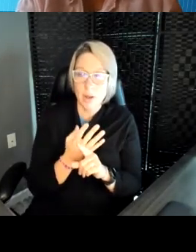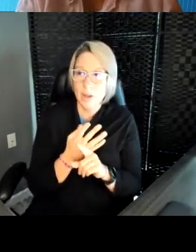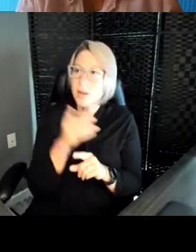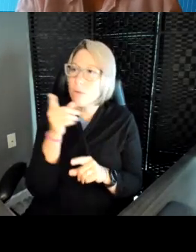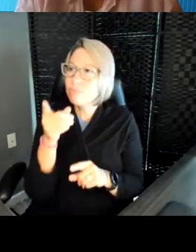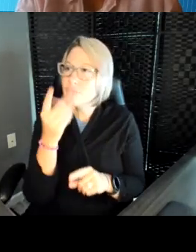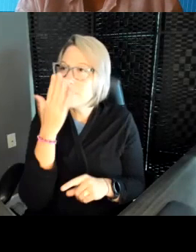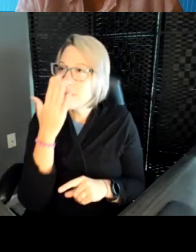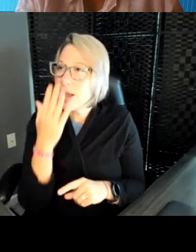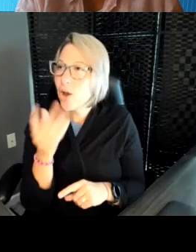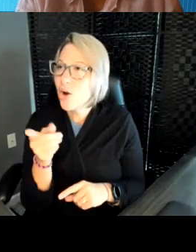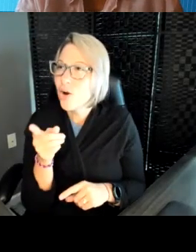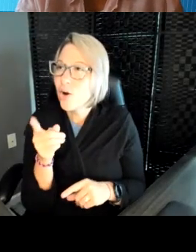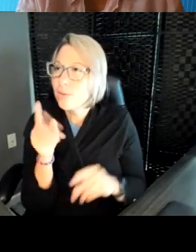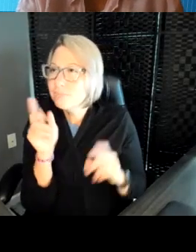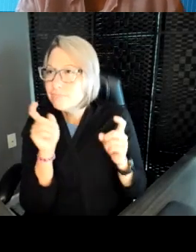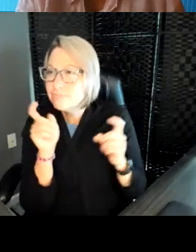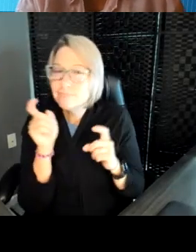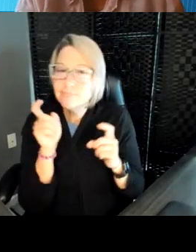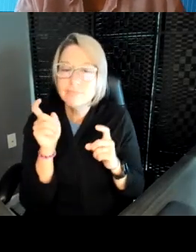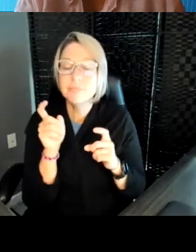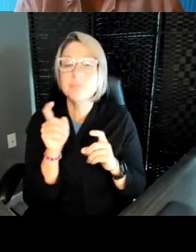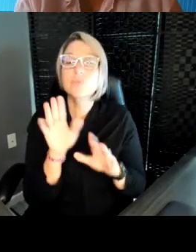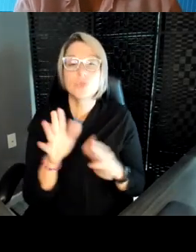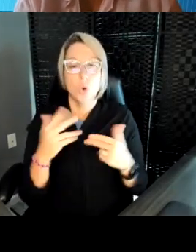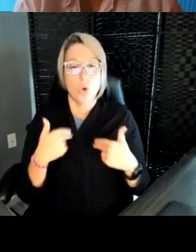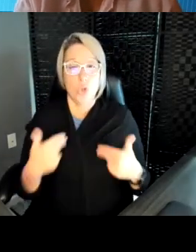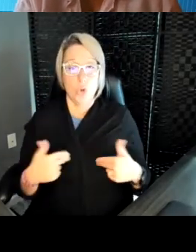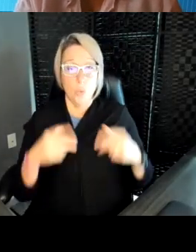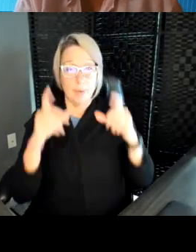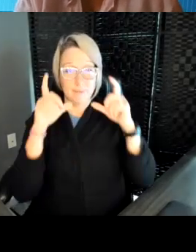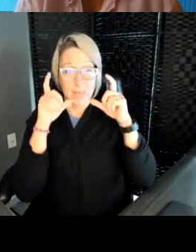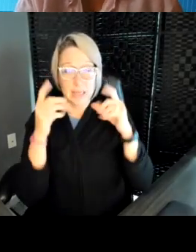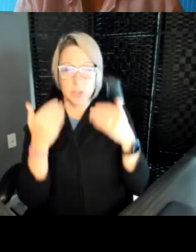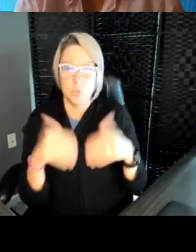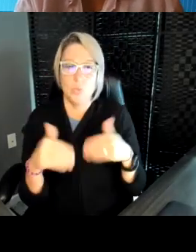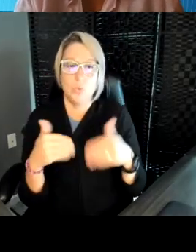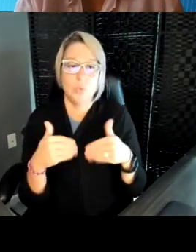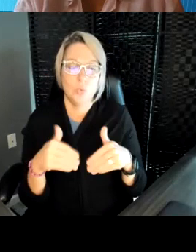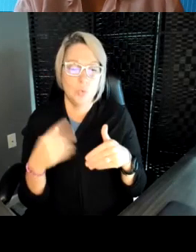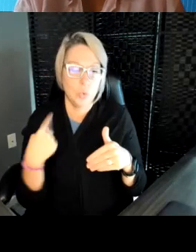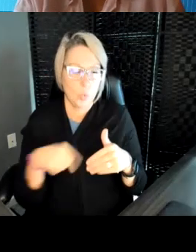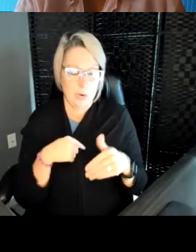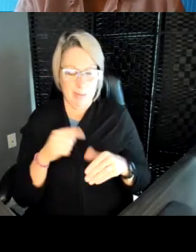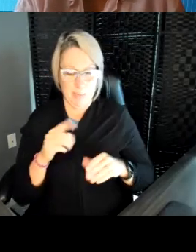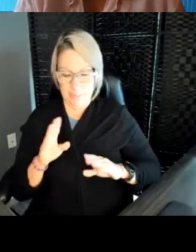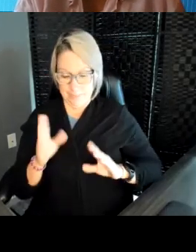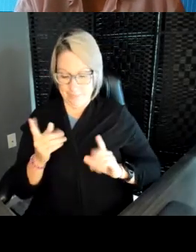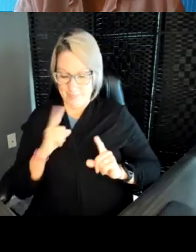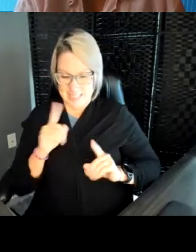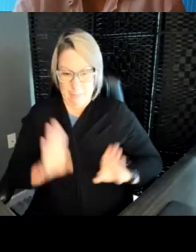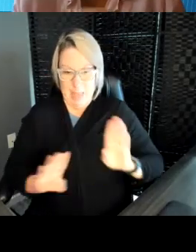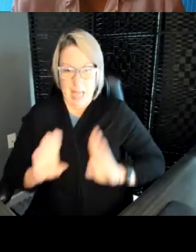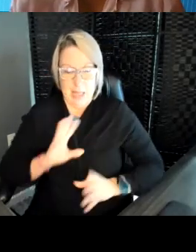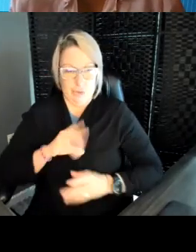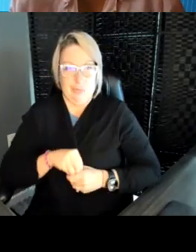person in the mirror? So looking at the human face is something that we are biologically wired to do if